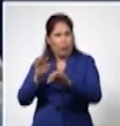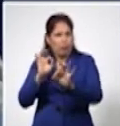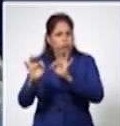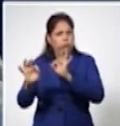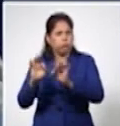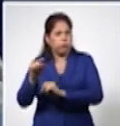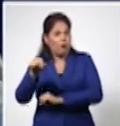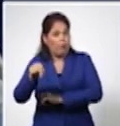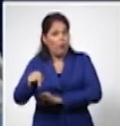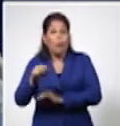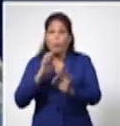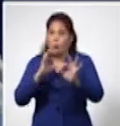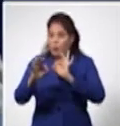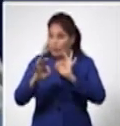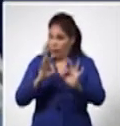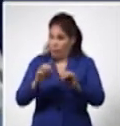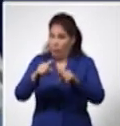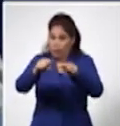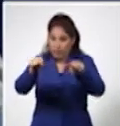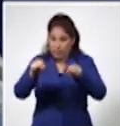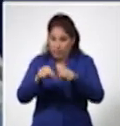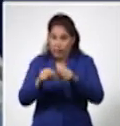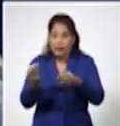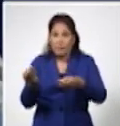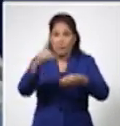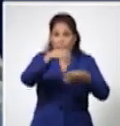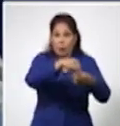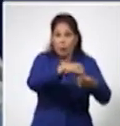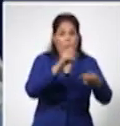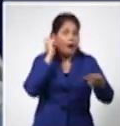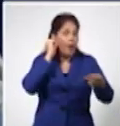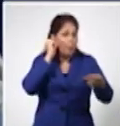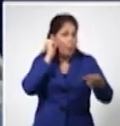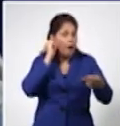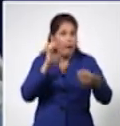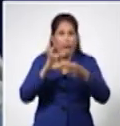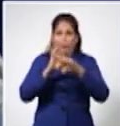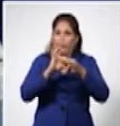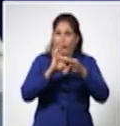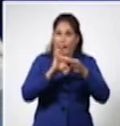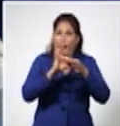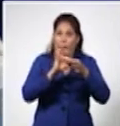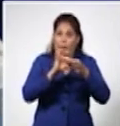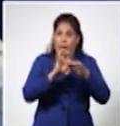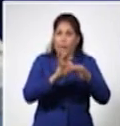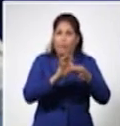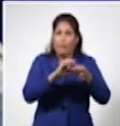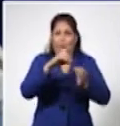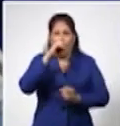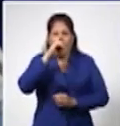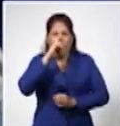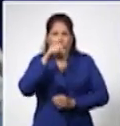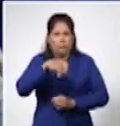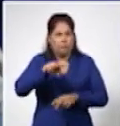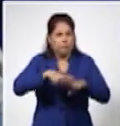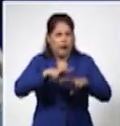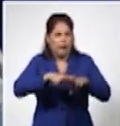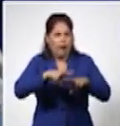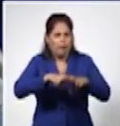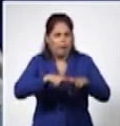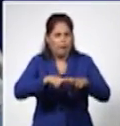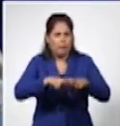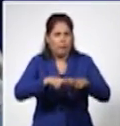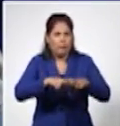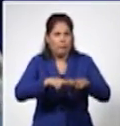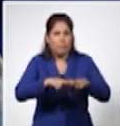Allende Hospital. The status of one patient changed from serious to stable yesterday, while